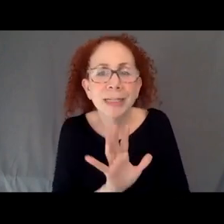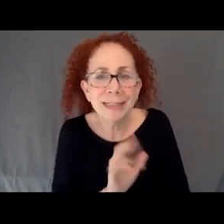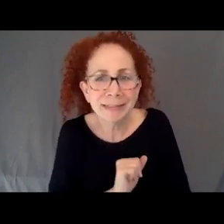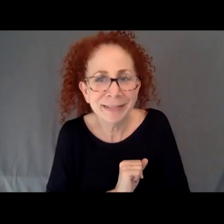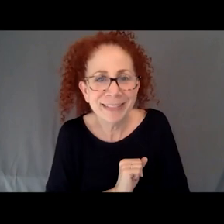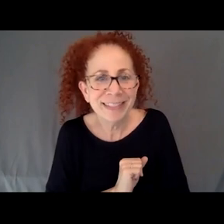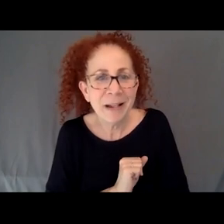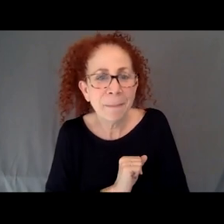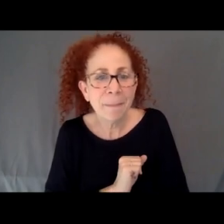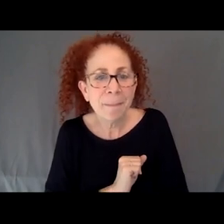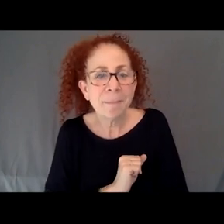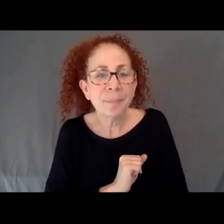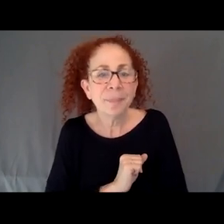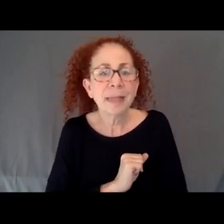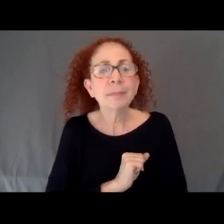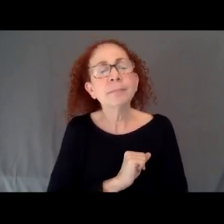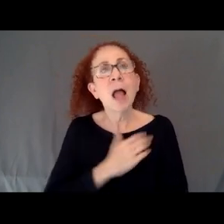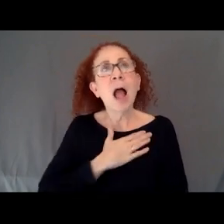know.